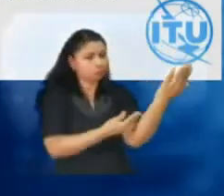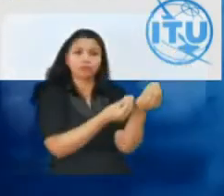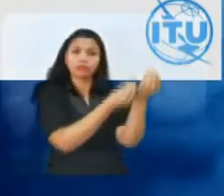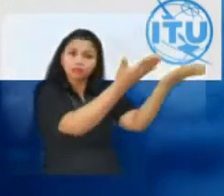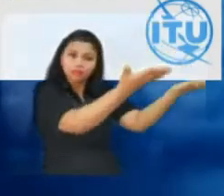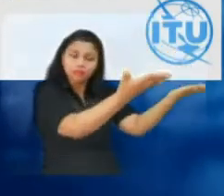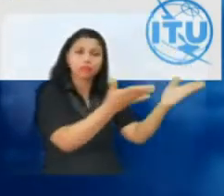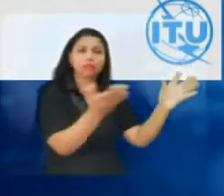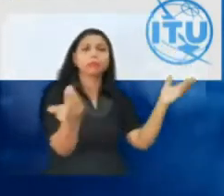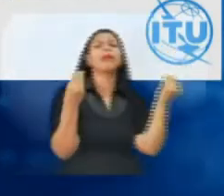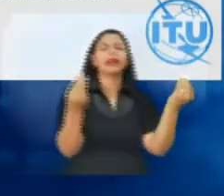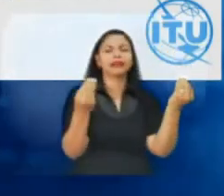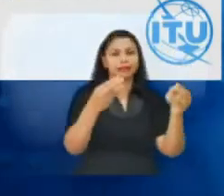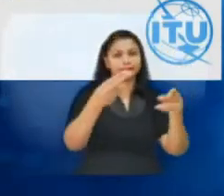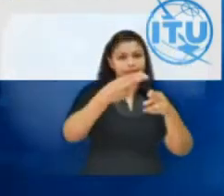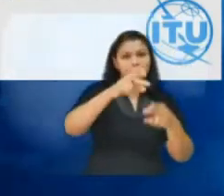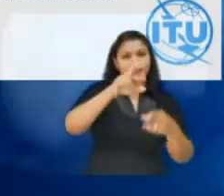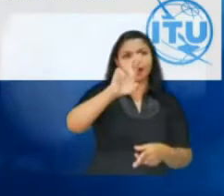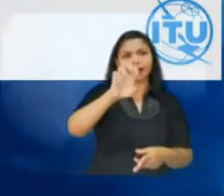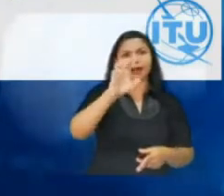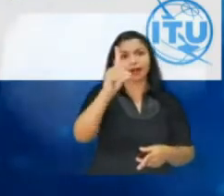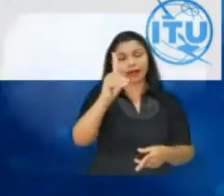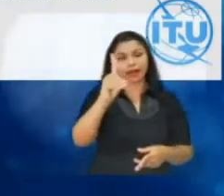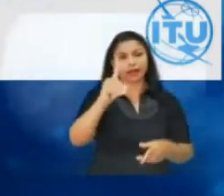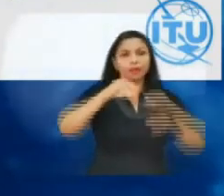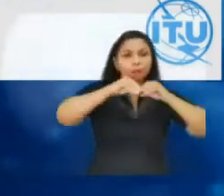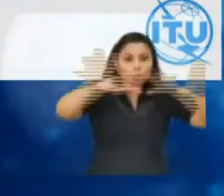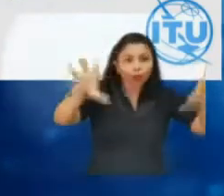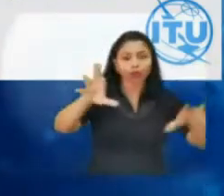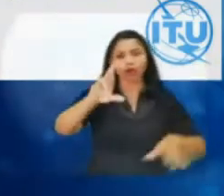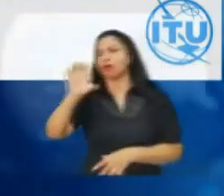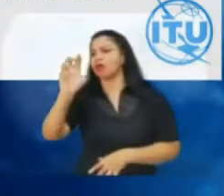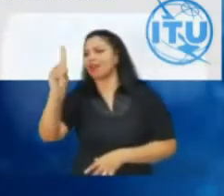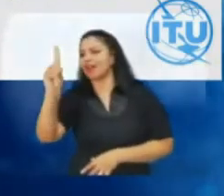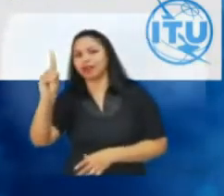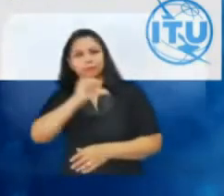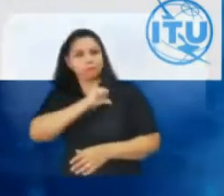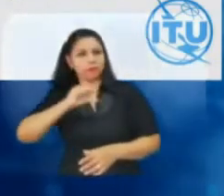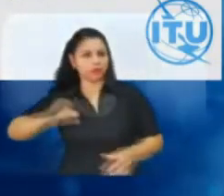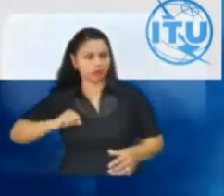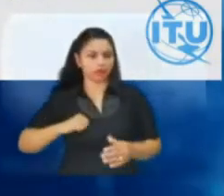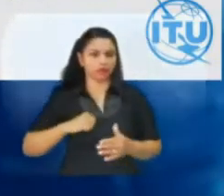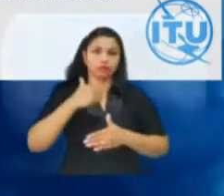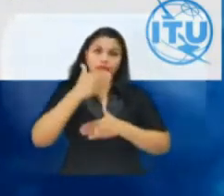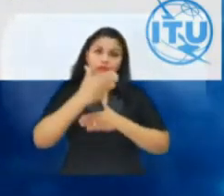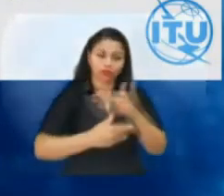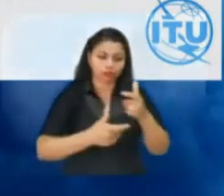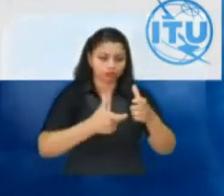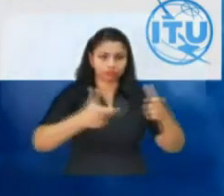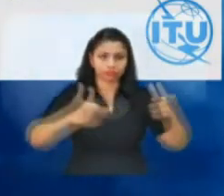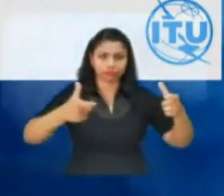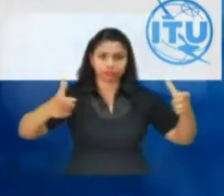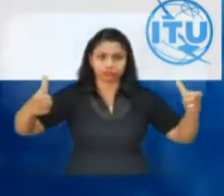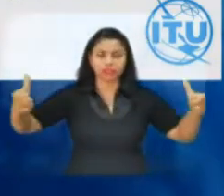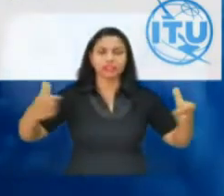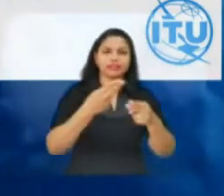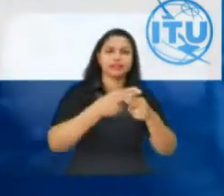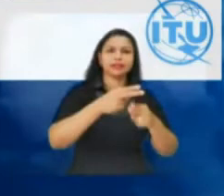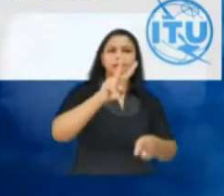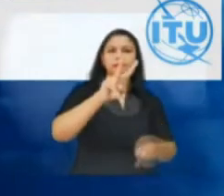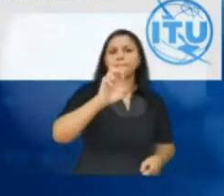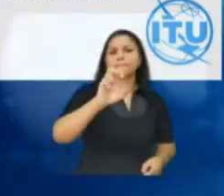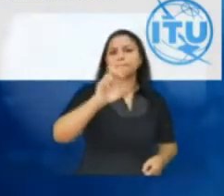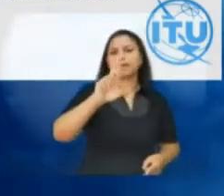and private networks. The numerous focuses actually pretend to have increasing growth of the cases